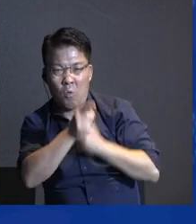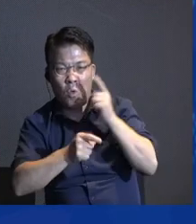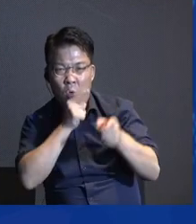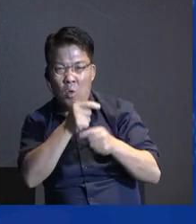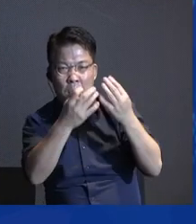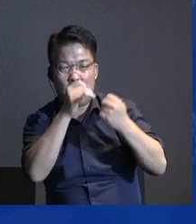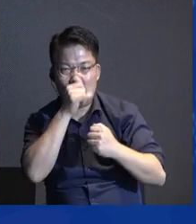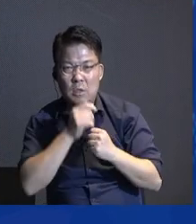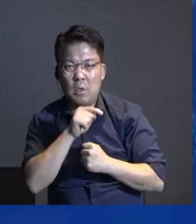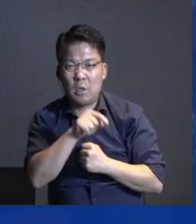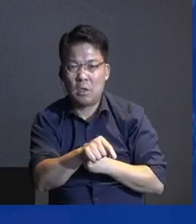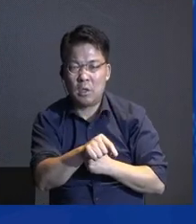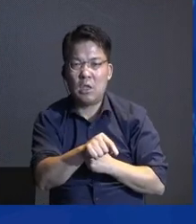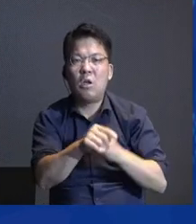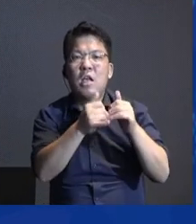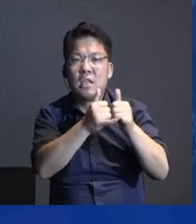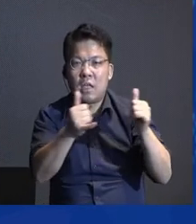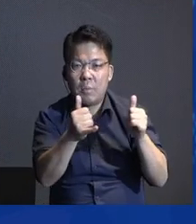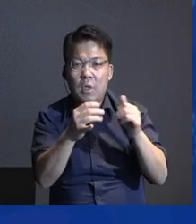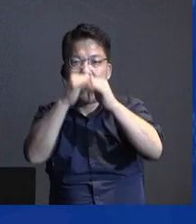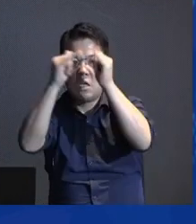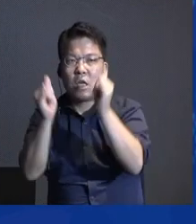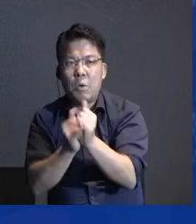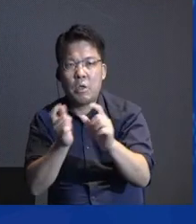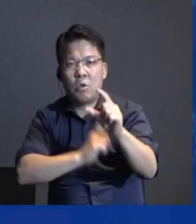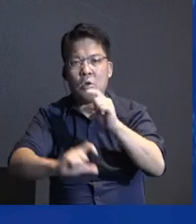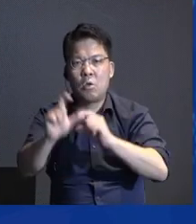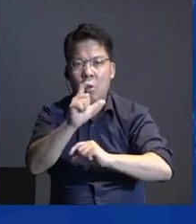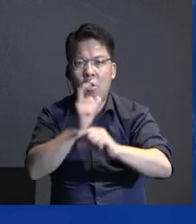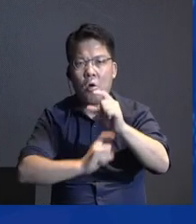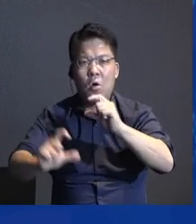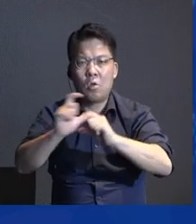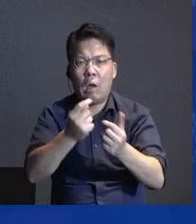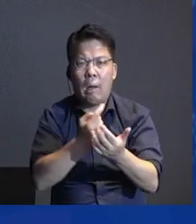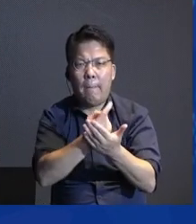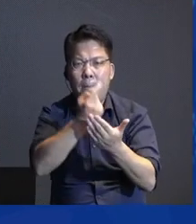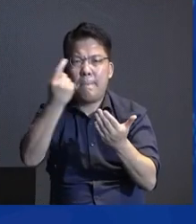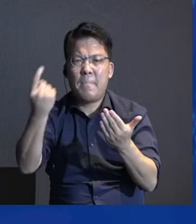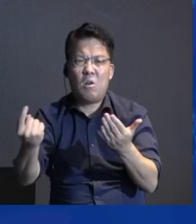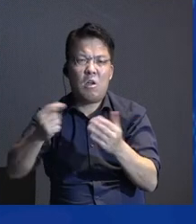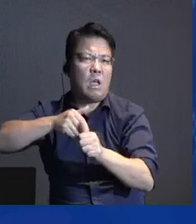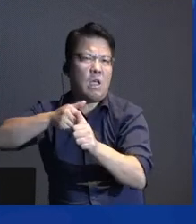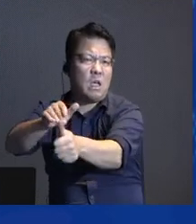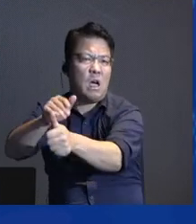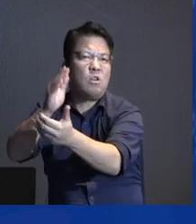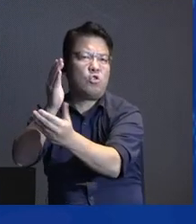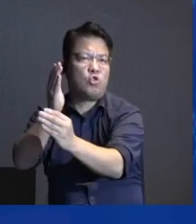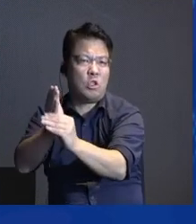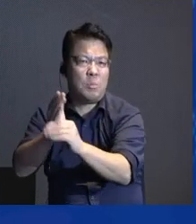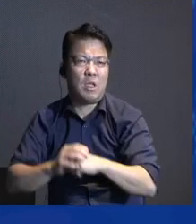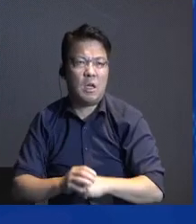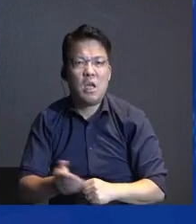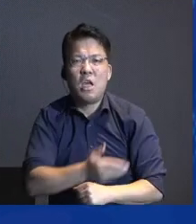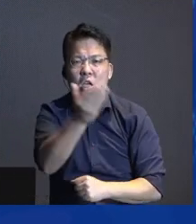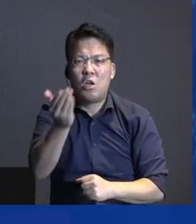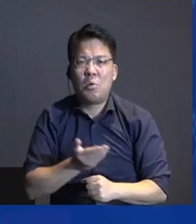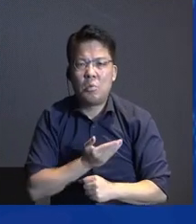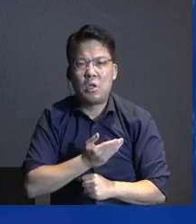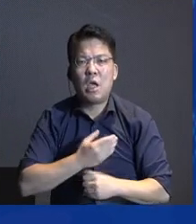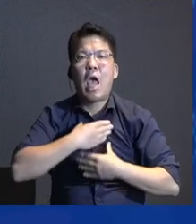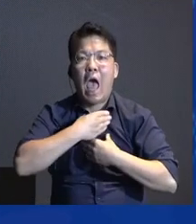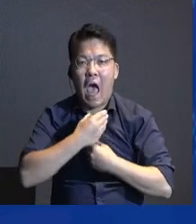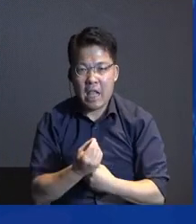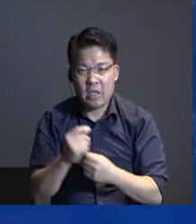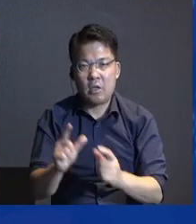can live with peace of mind, in addition to systems and rules, you may also need